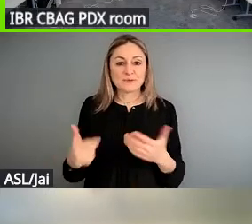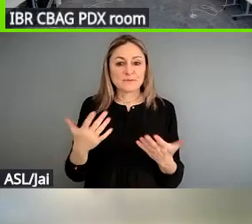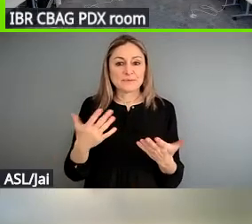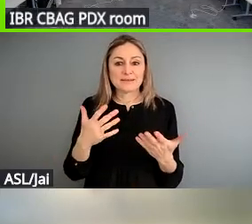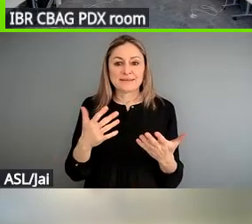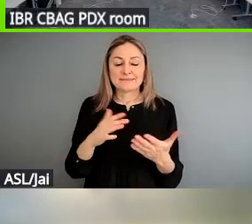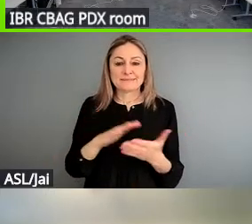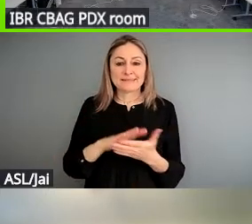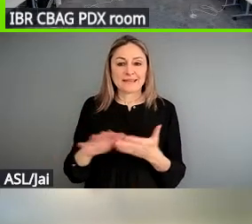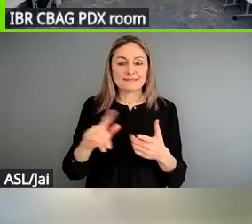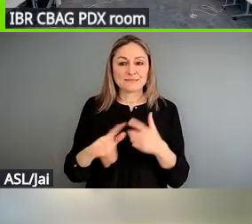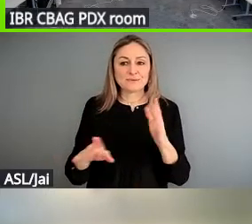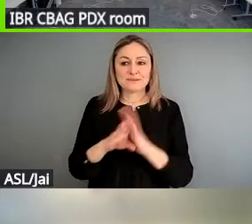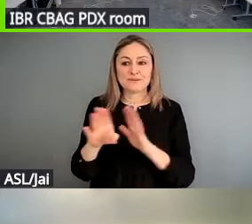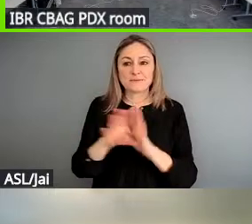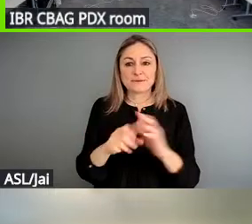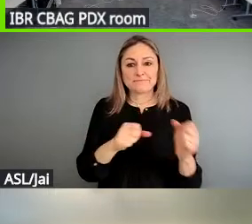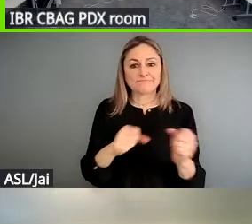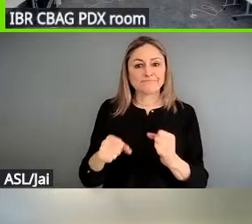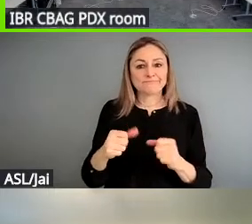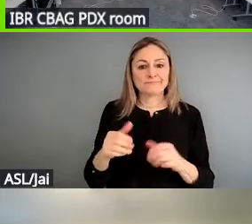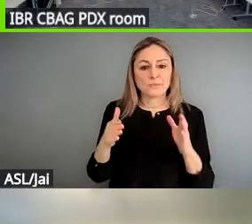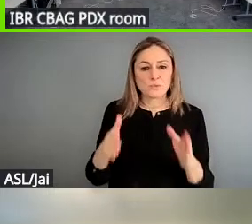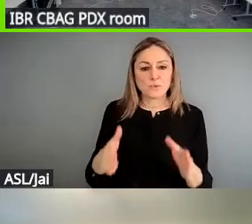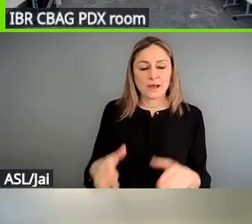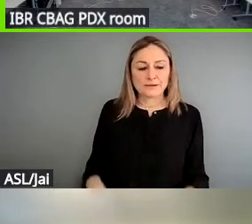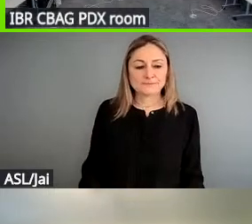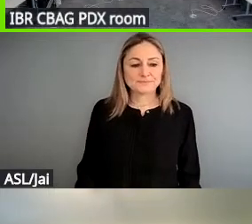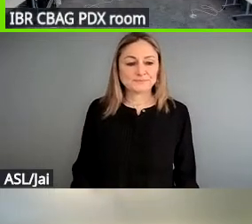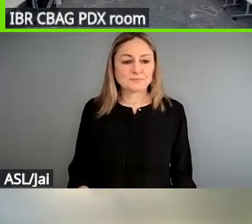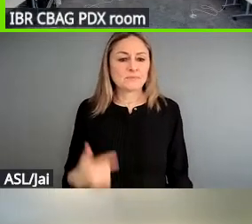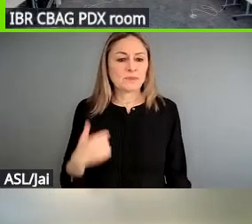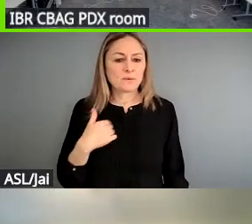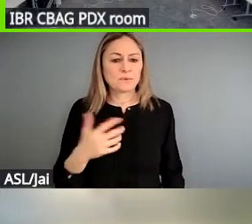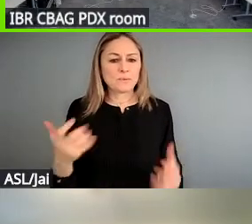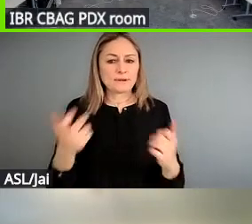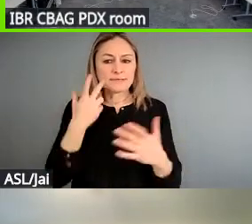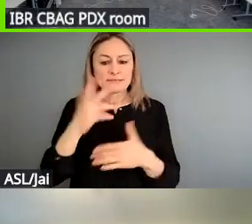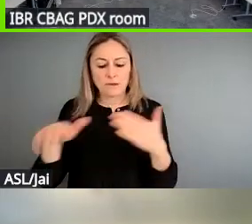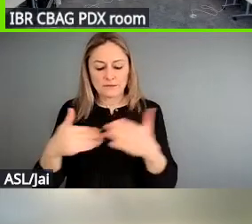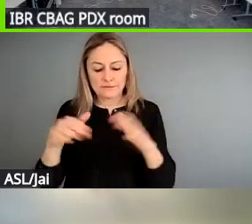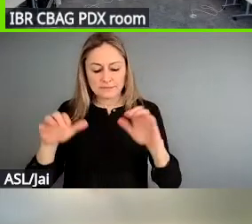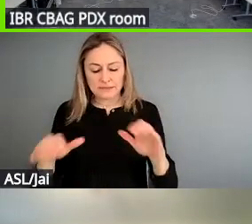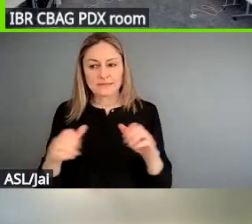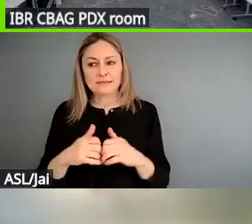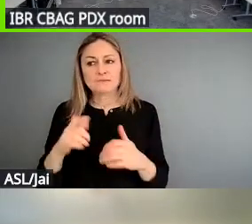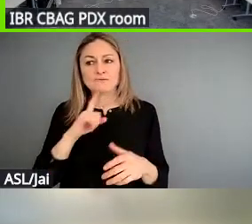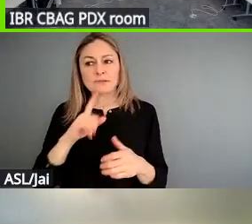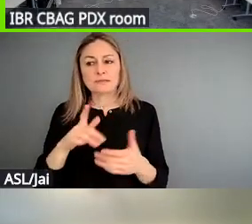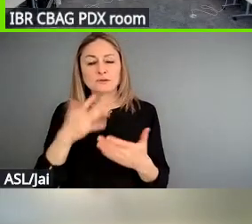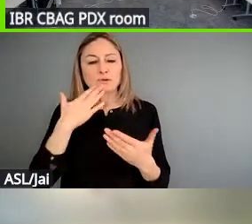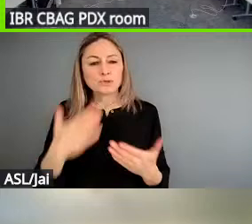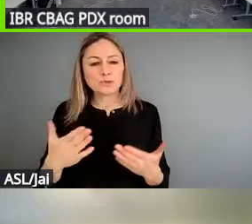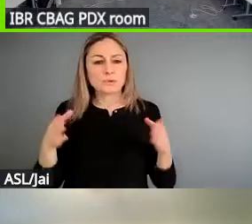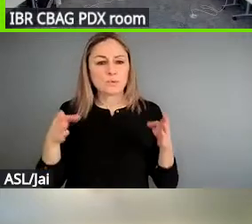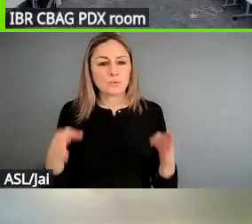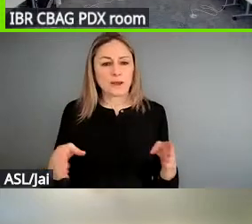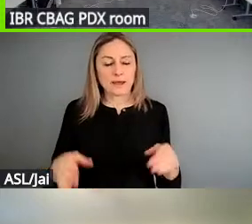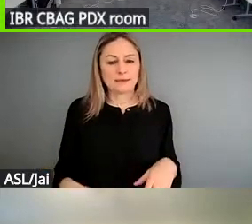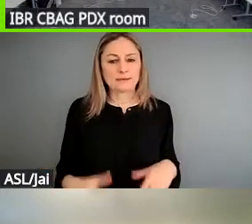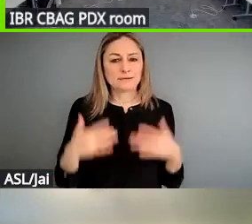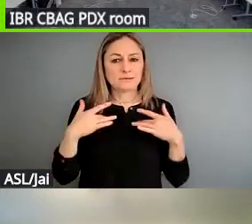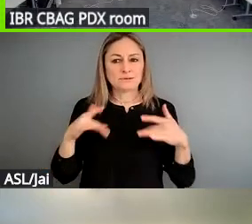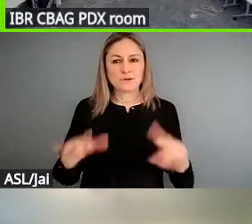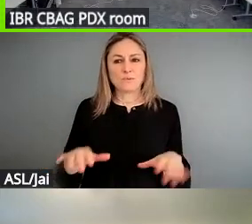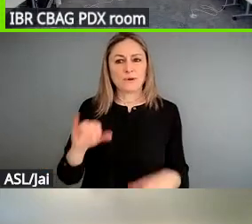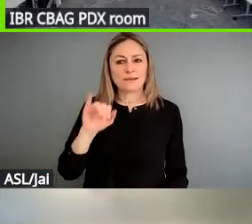way, I think. But we want to see all that done in a thoughtful manner, and we don't want